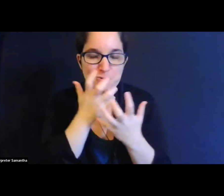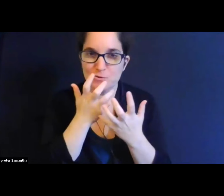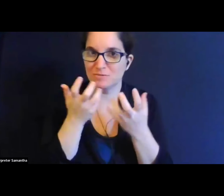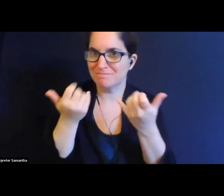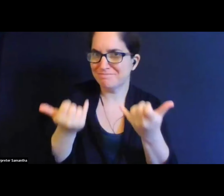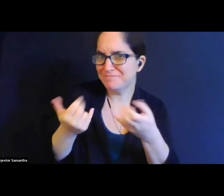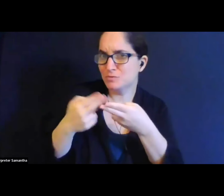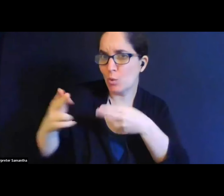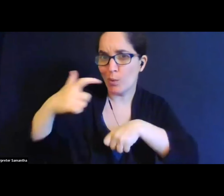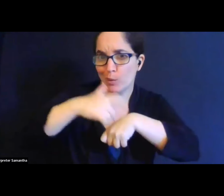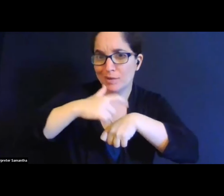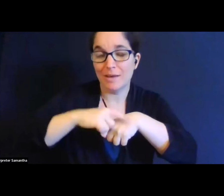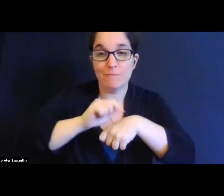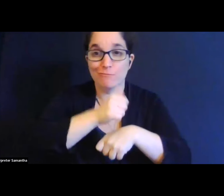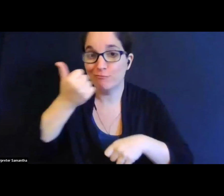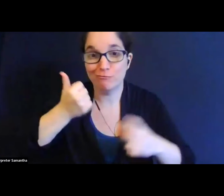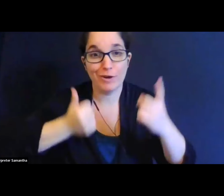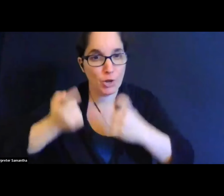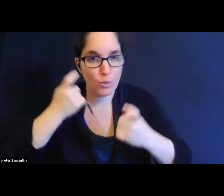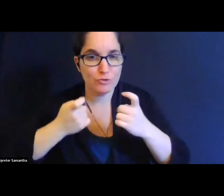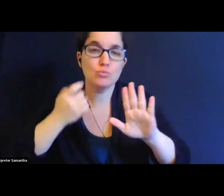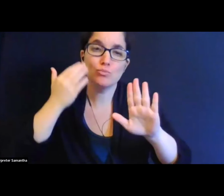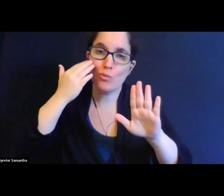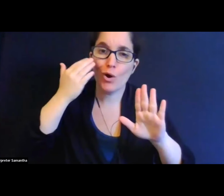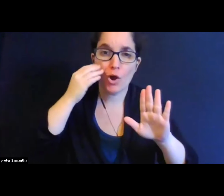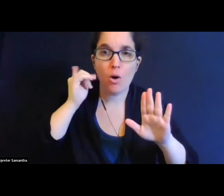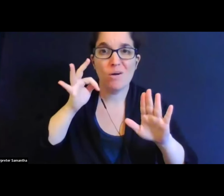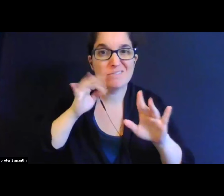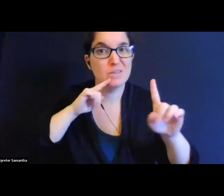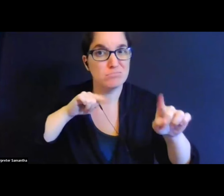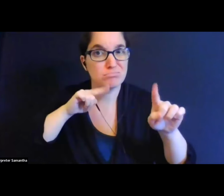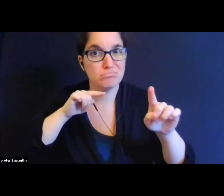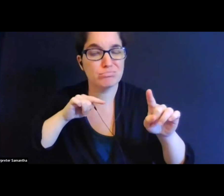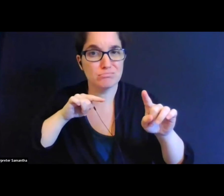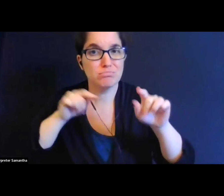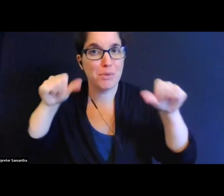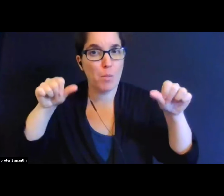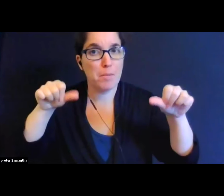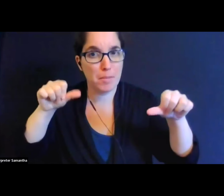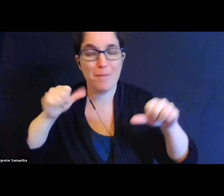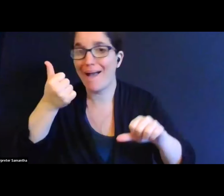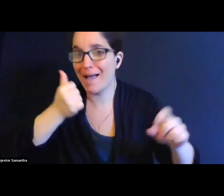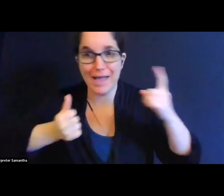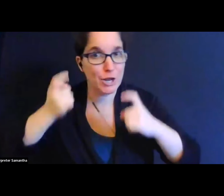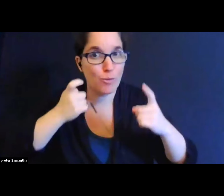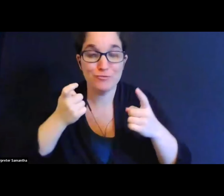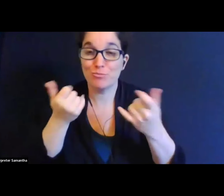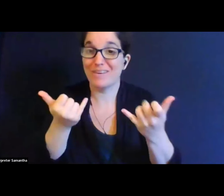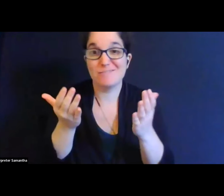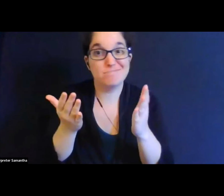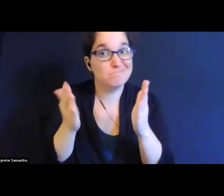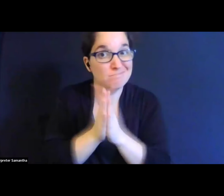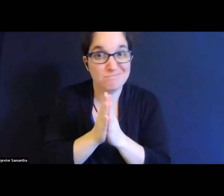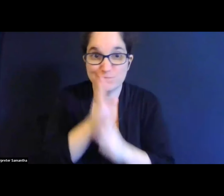for questions, and I know people have been asking questions all along the way, but this is your opportunity